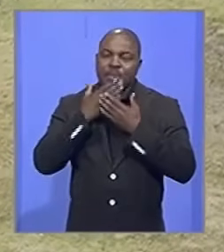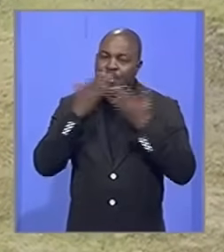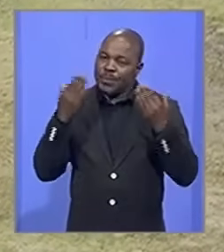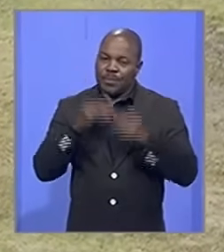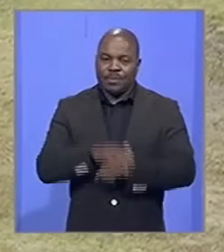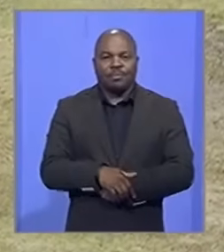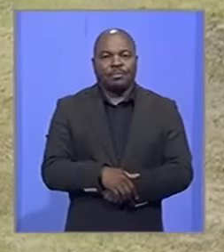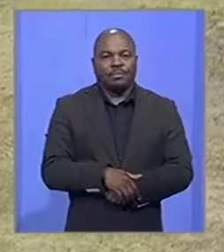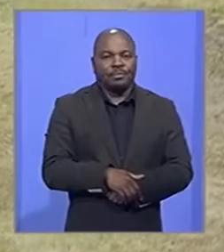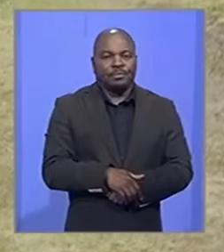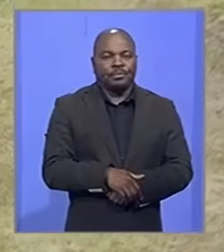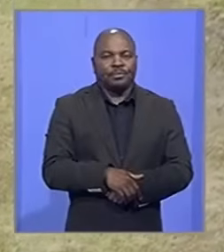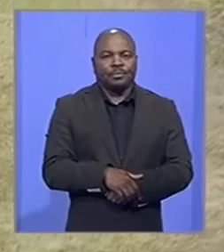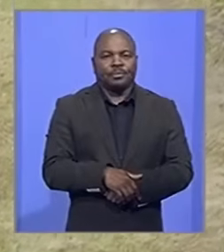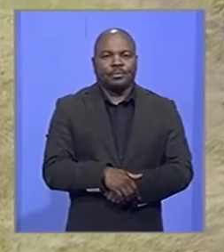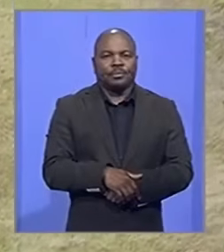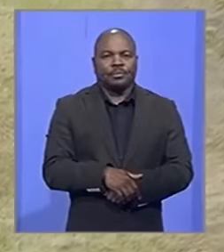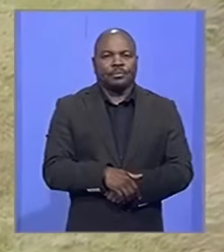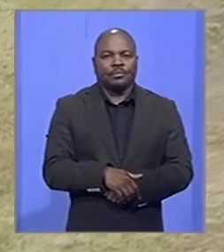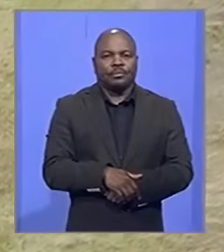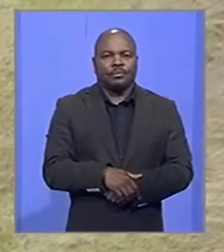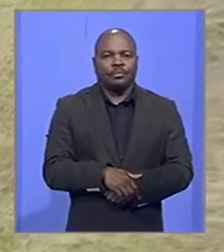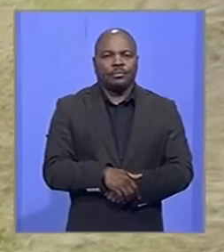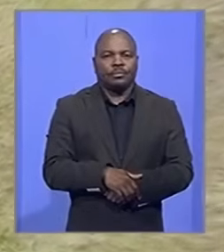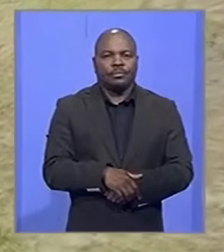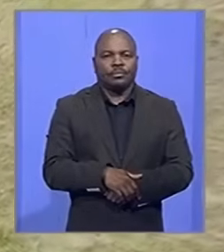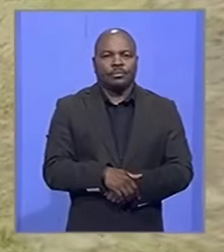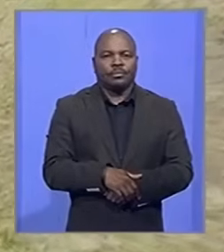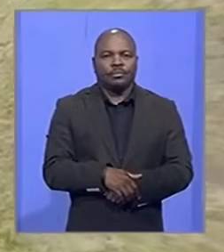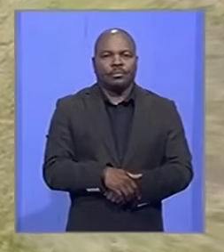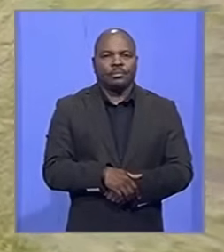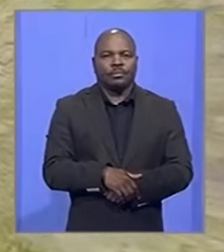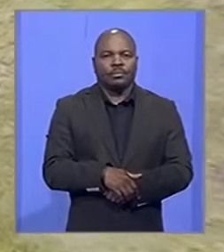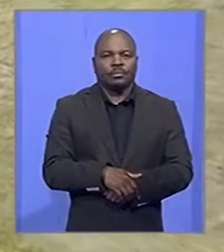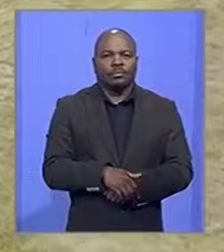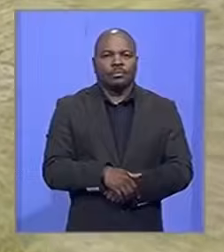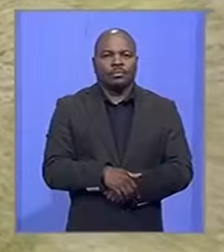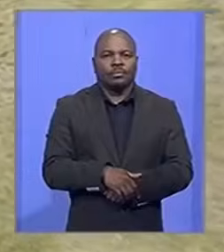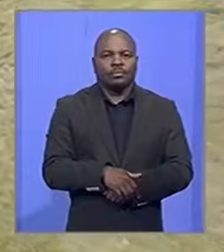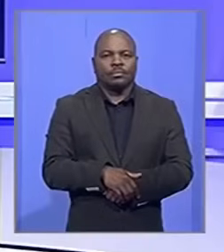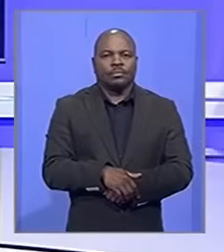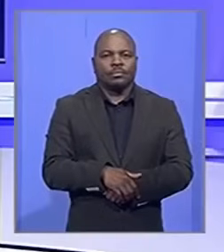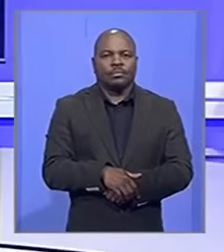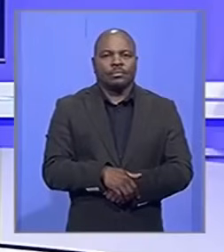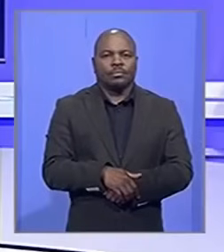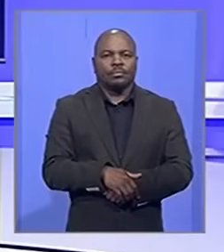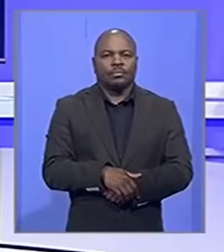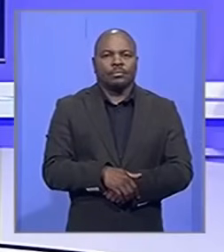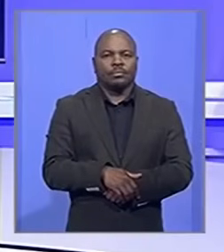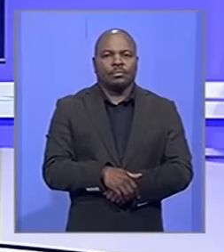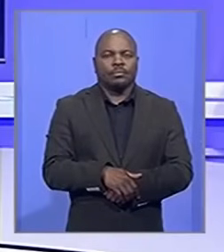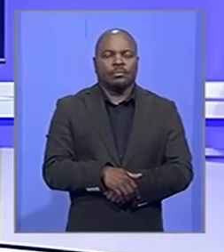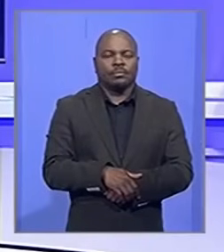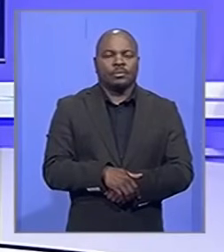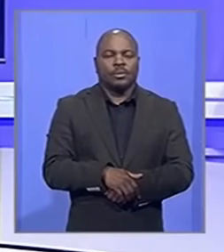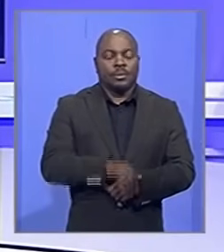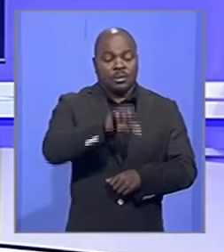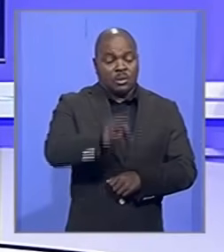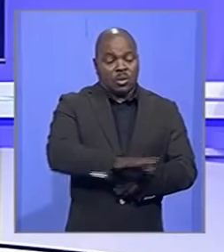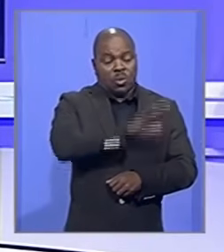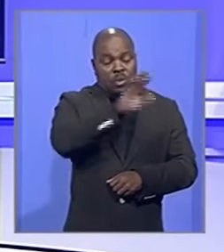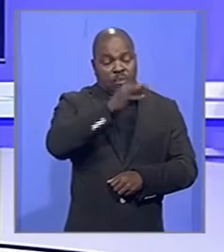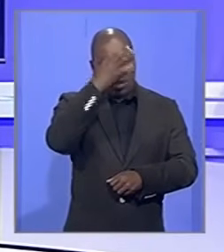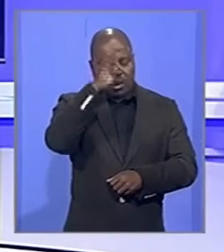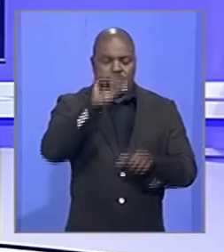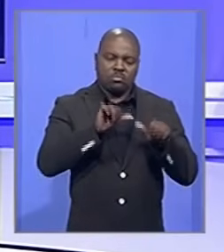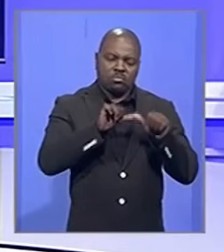matlole. Sentle English, SABC News, Bessis Flay. Puso ya Afrika Borwa e